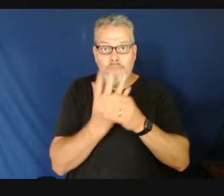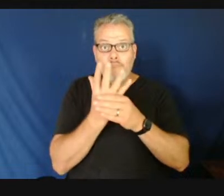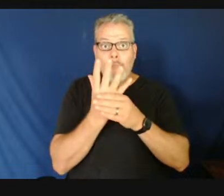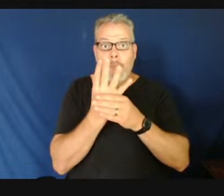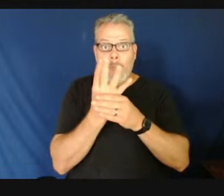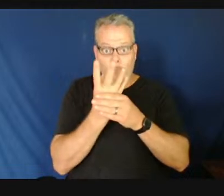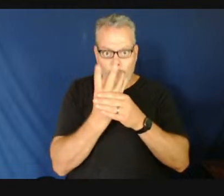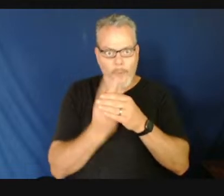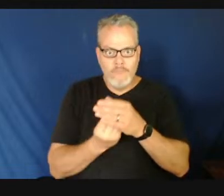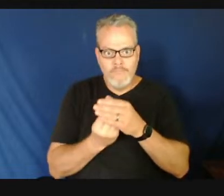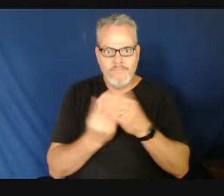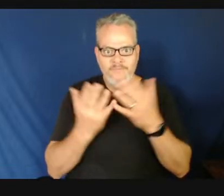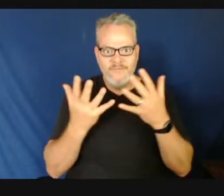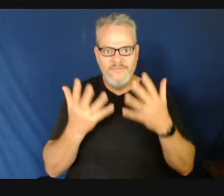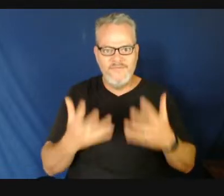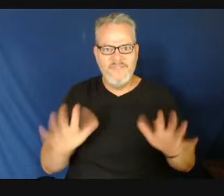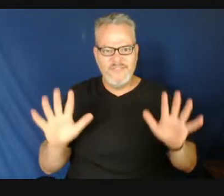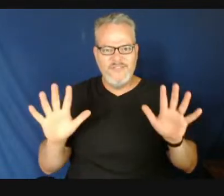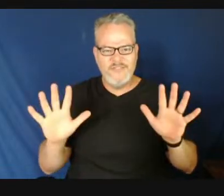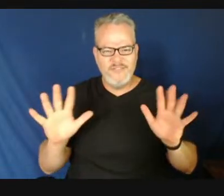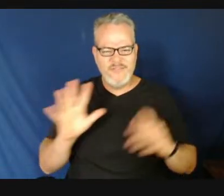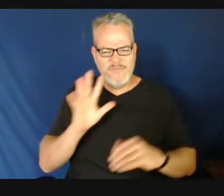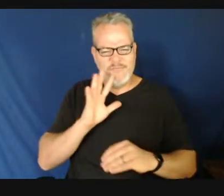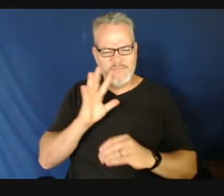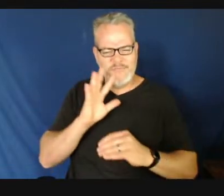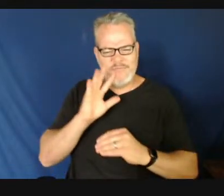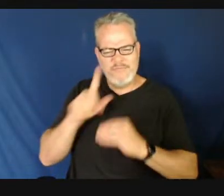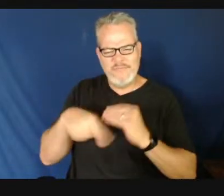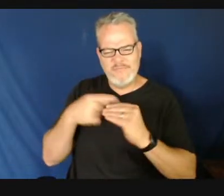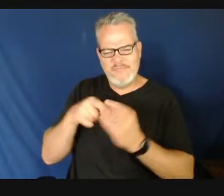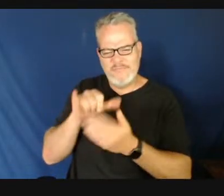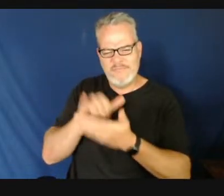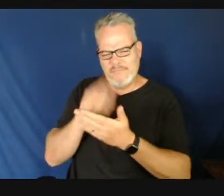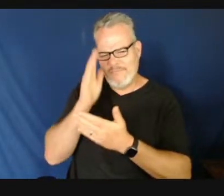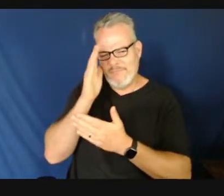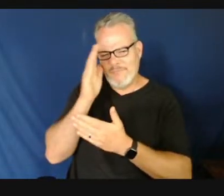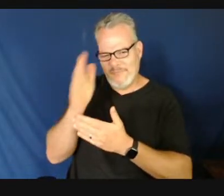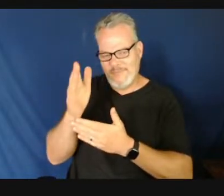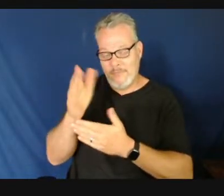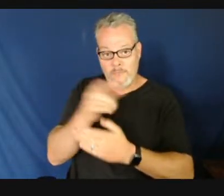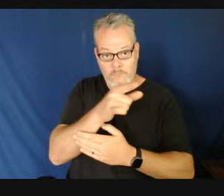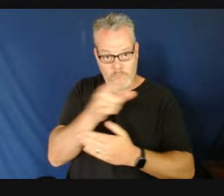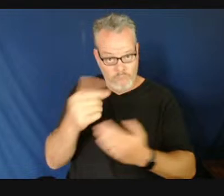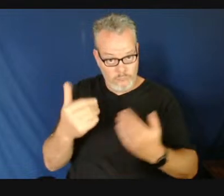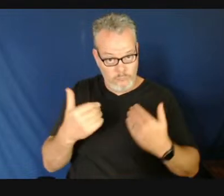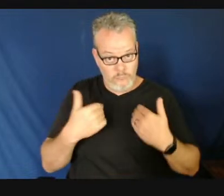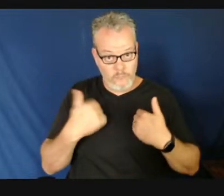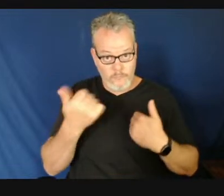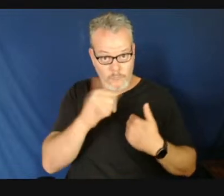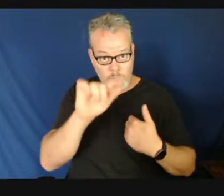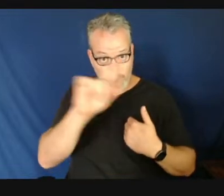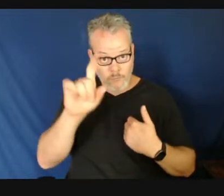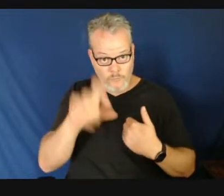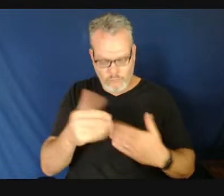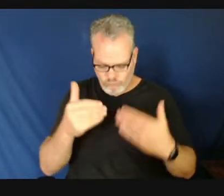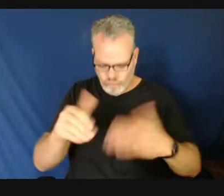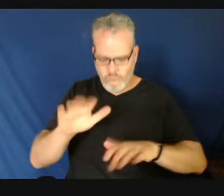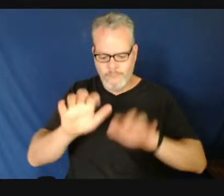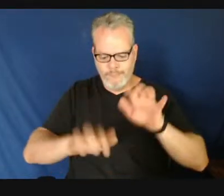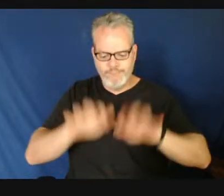about that. And if anybody has any questions, go ahead and get them in the chat, and we'll be trying to answer them in our Q&A.